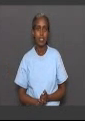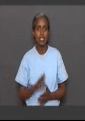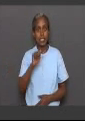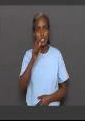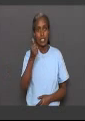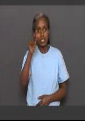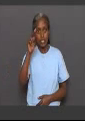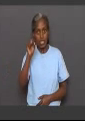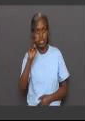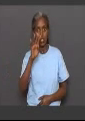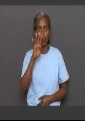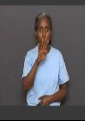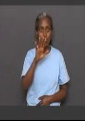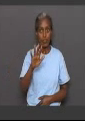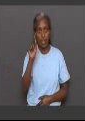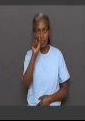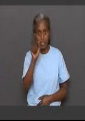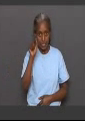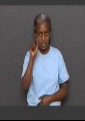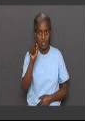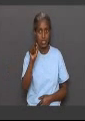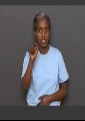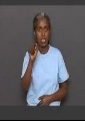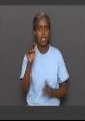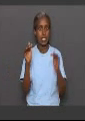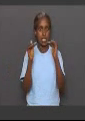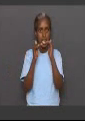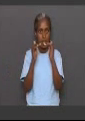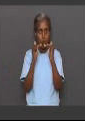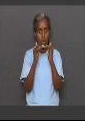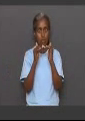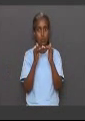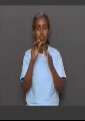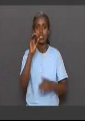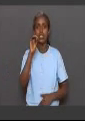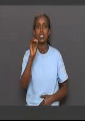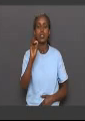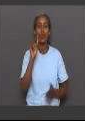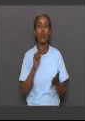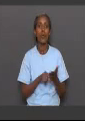The tangent of 45 degrees is equal to